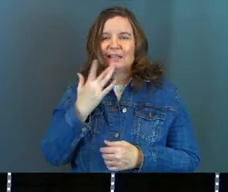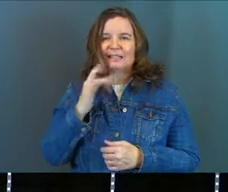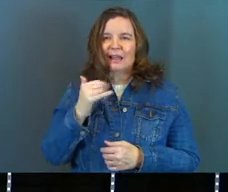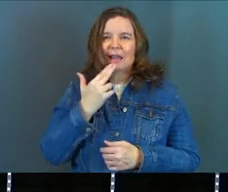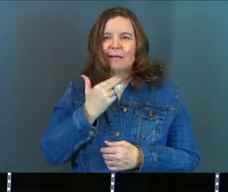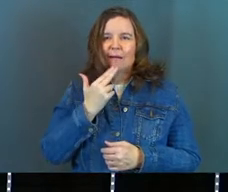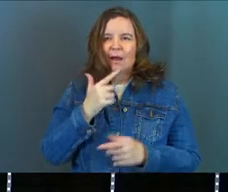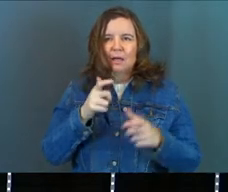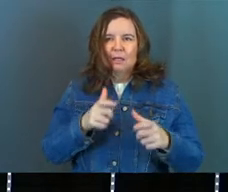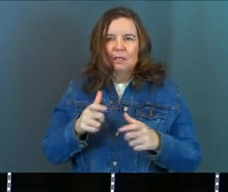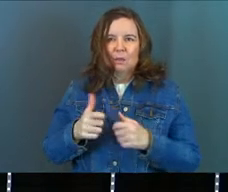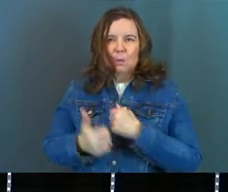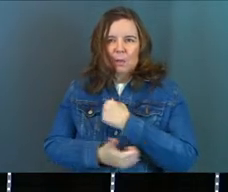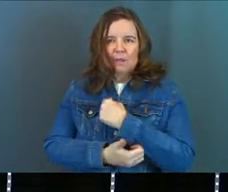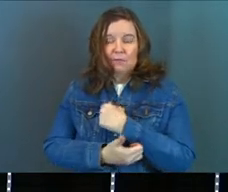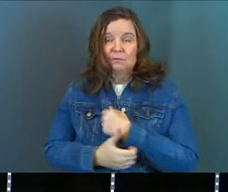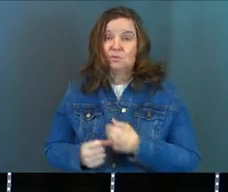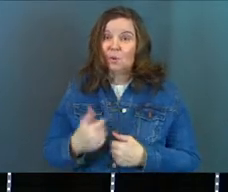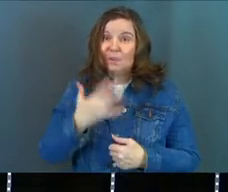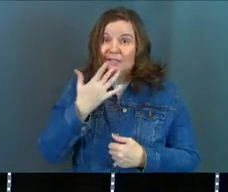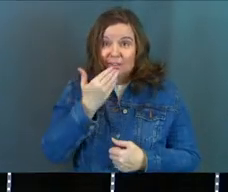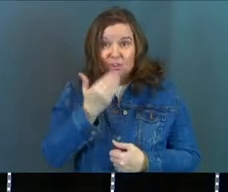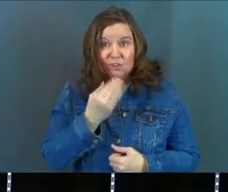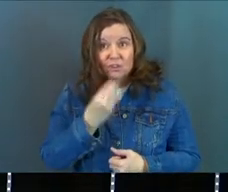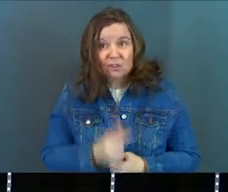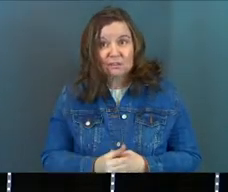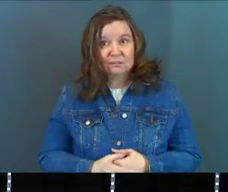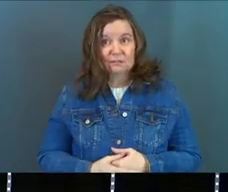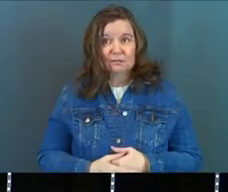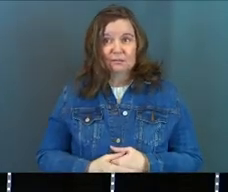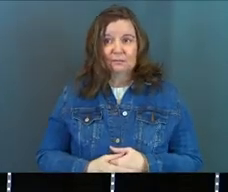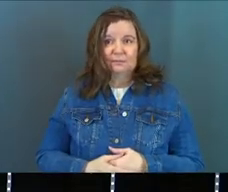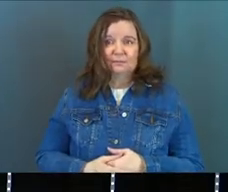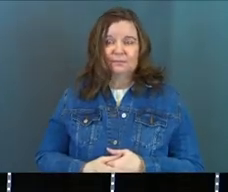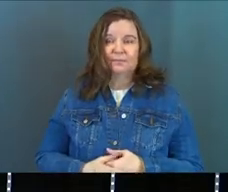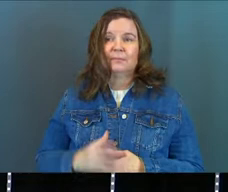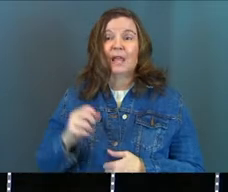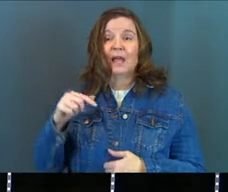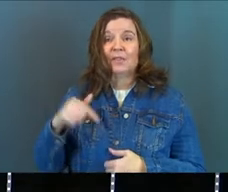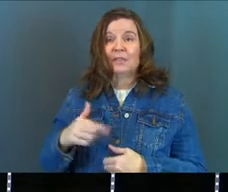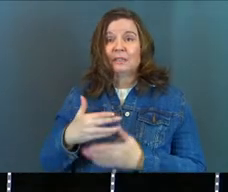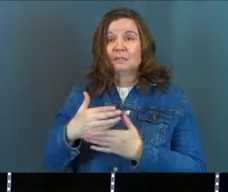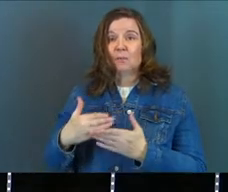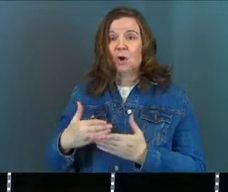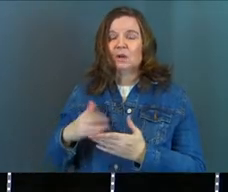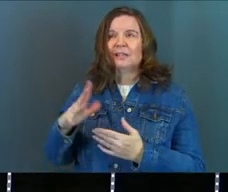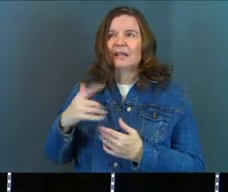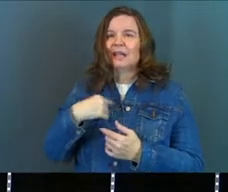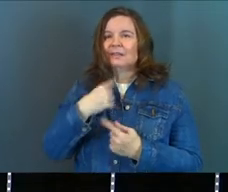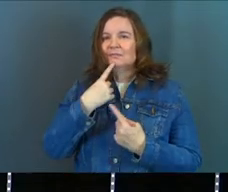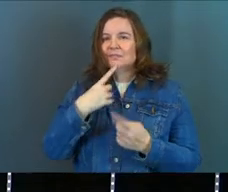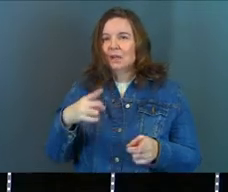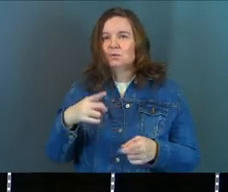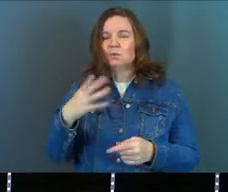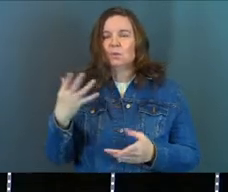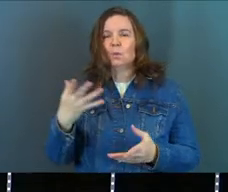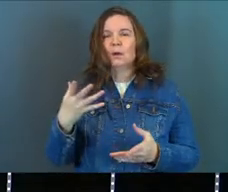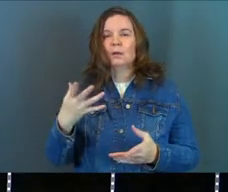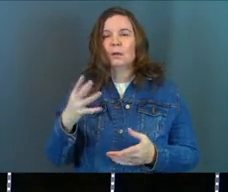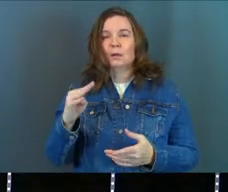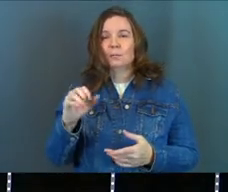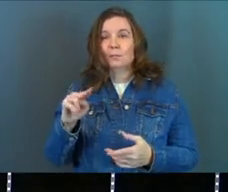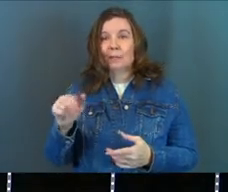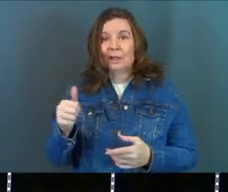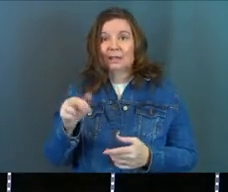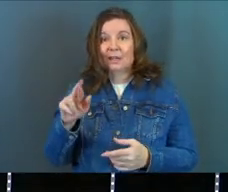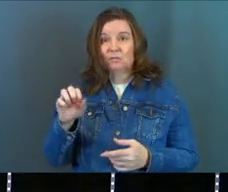honey wafers. So it even tasted good. And this part, it kind of tells you what